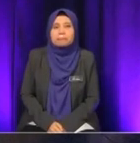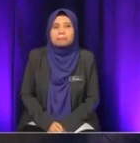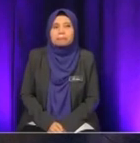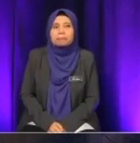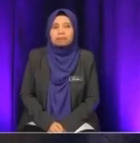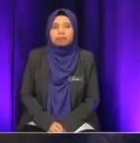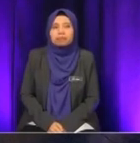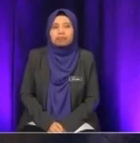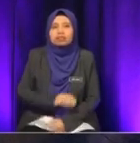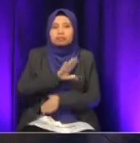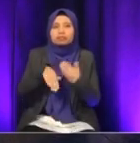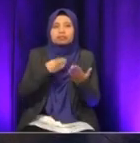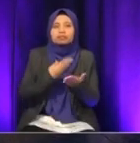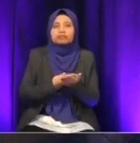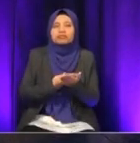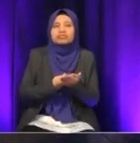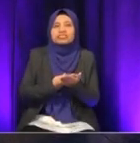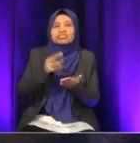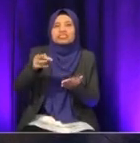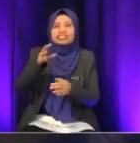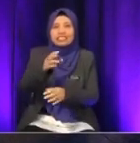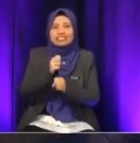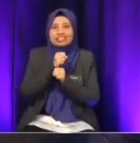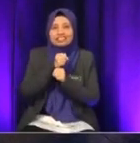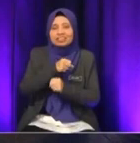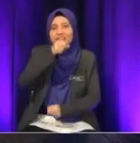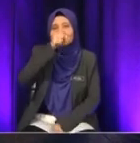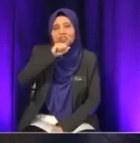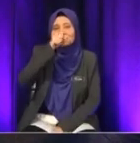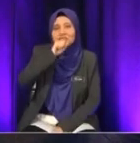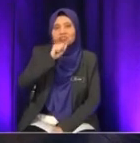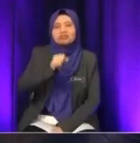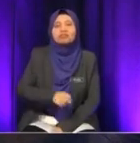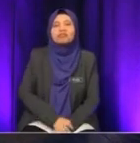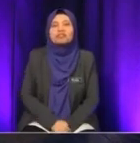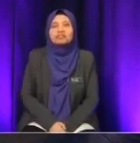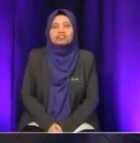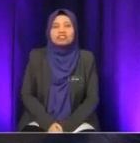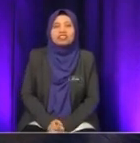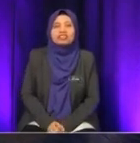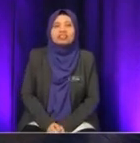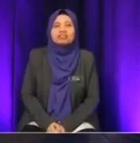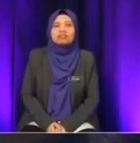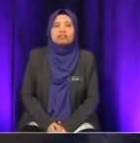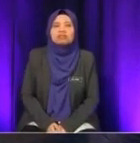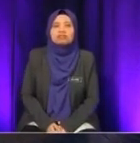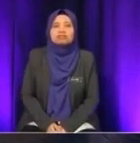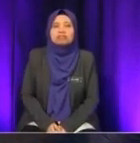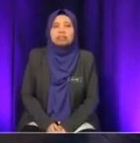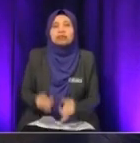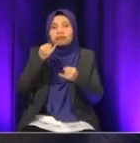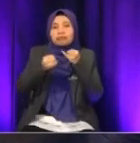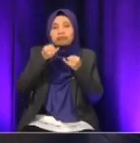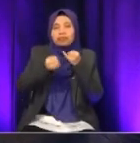Isma, but you cannot do all both red and green. You must only pick one. Okay. Okay, so why don't we go Final to one. Our